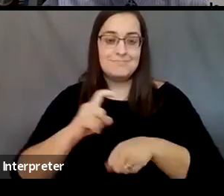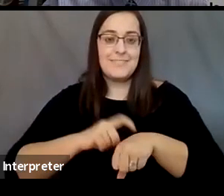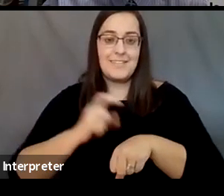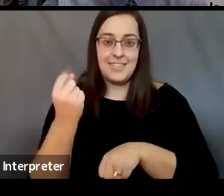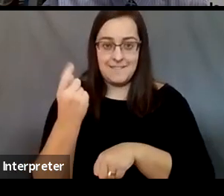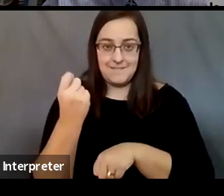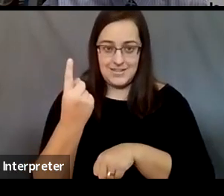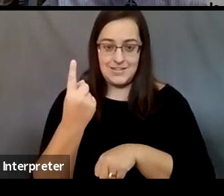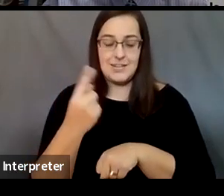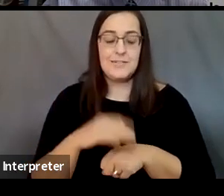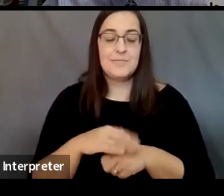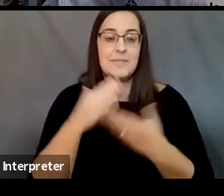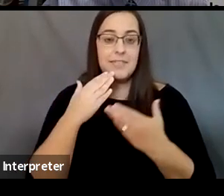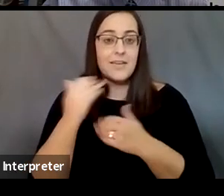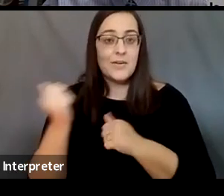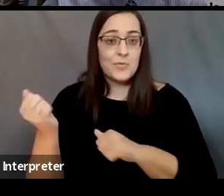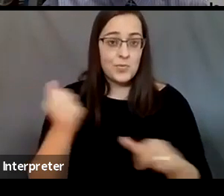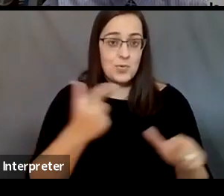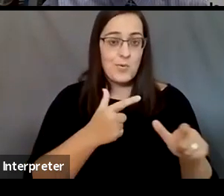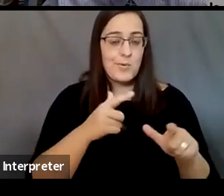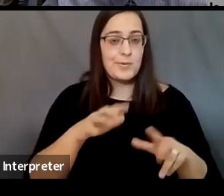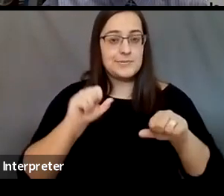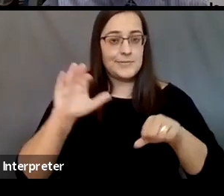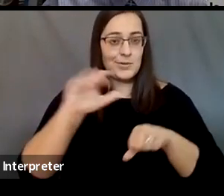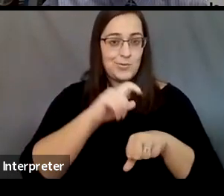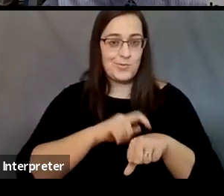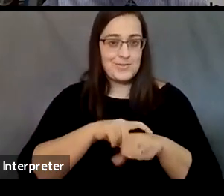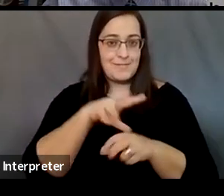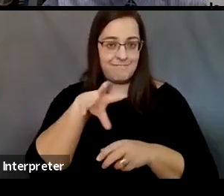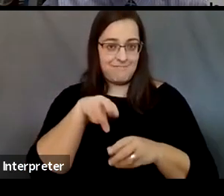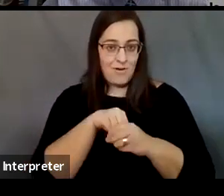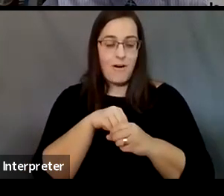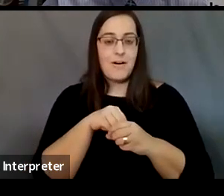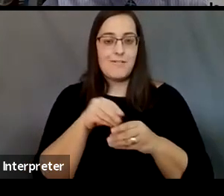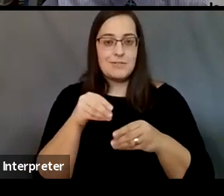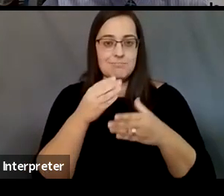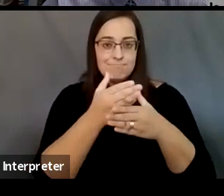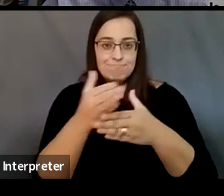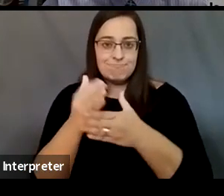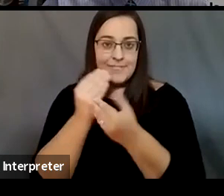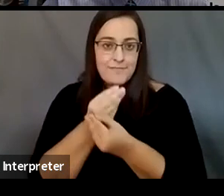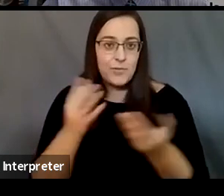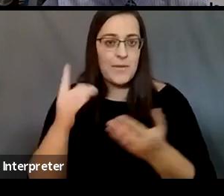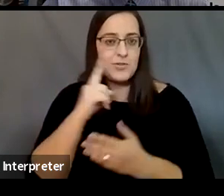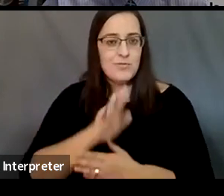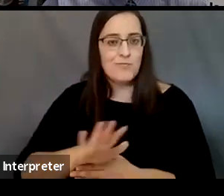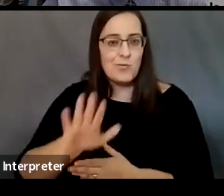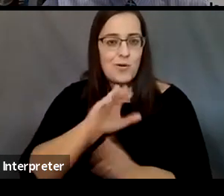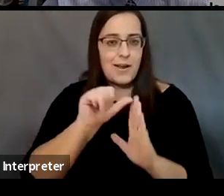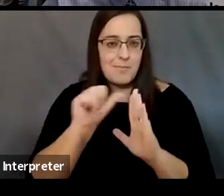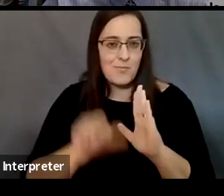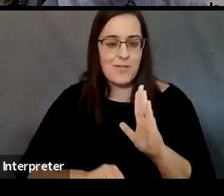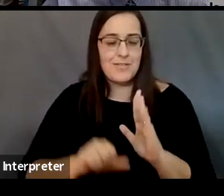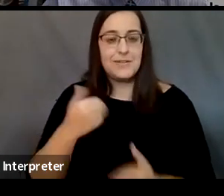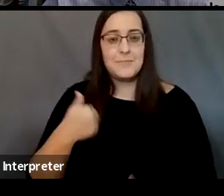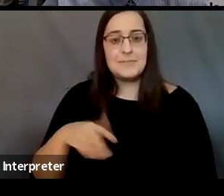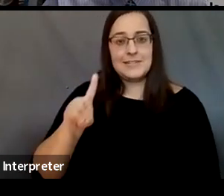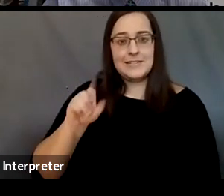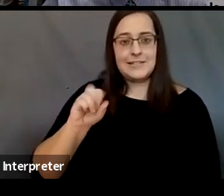I want to thank all our panel members who took the time out today to participate and provide this information to the community. This is David Henry. I'm